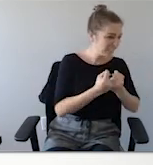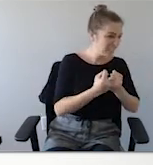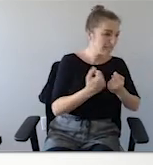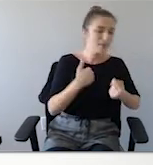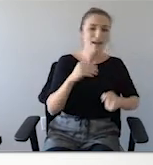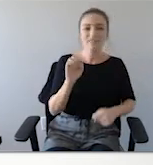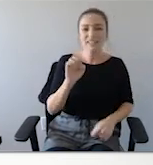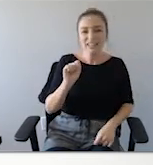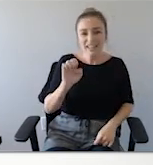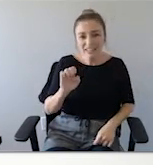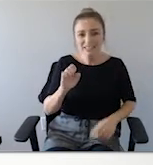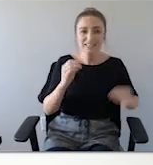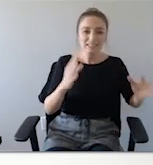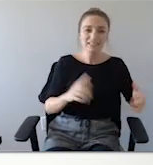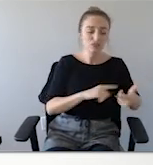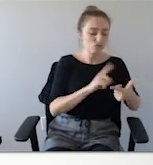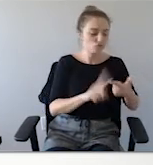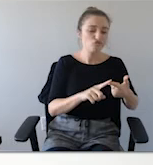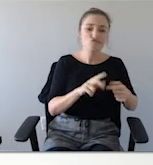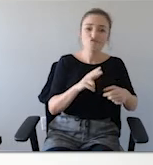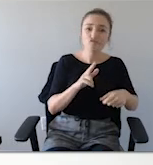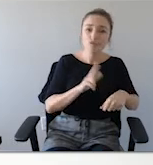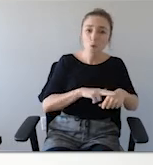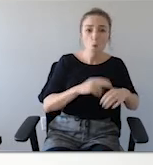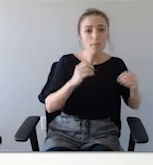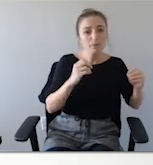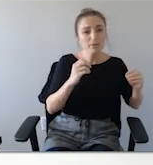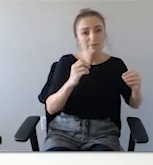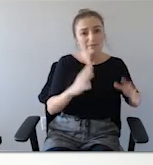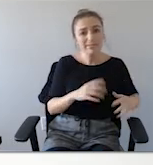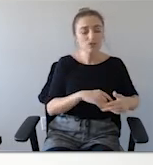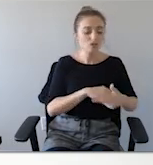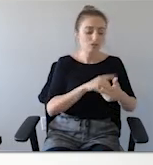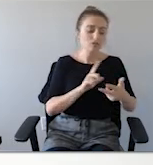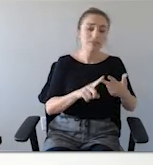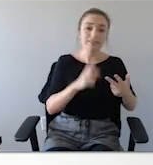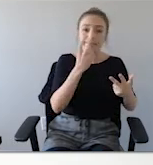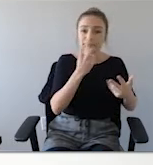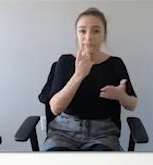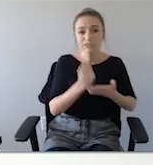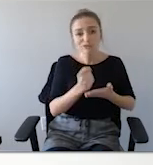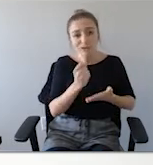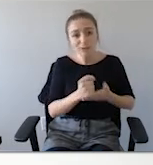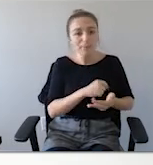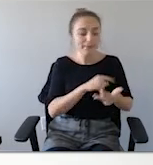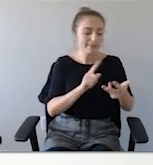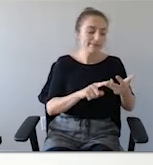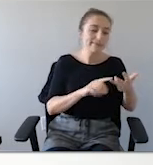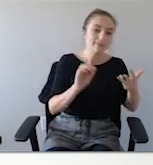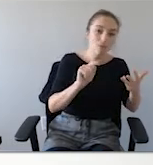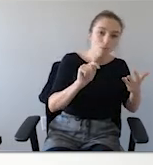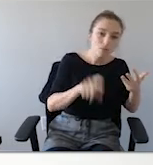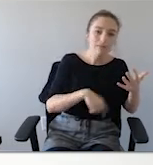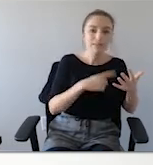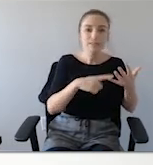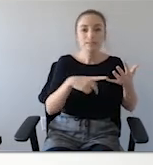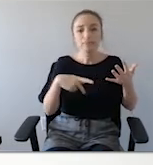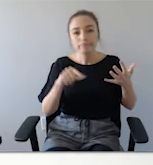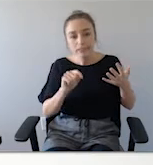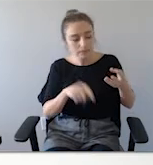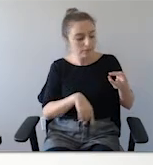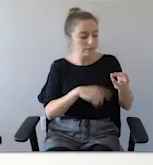teacher, they have their regular ed teacher, they have a speech therapist, they have an OT, a PT, a counselor,